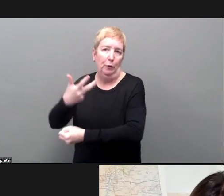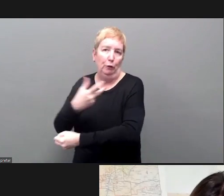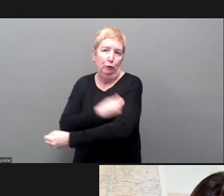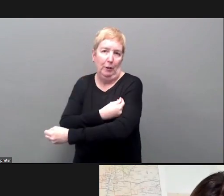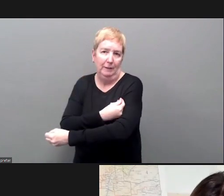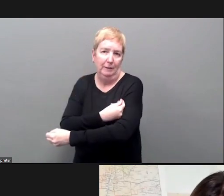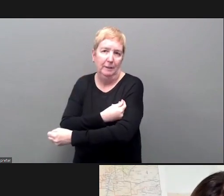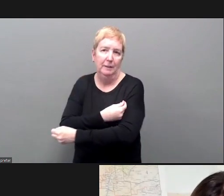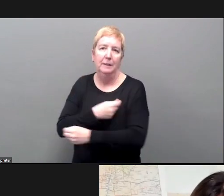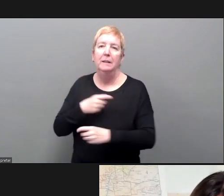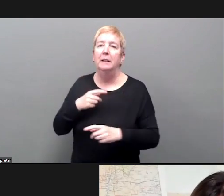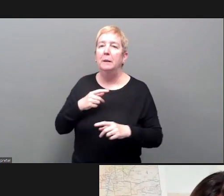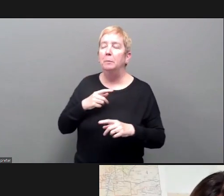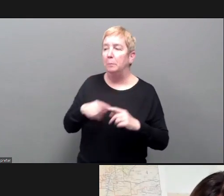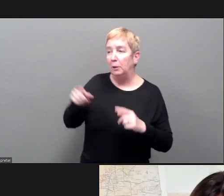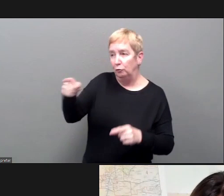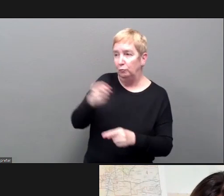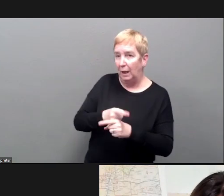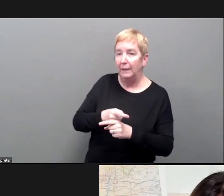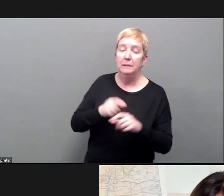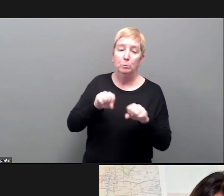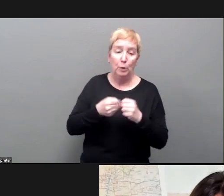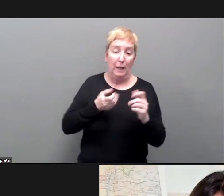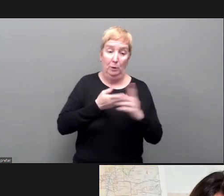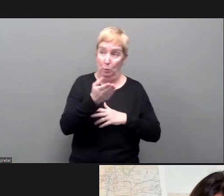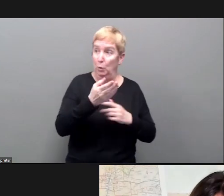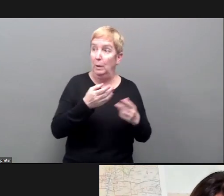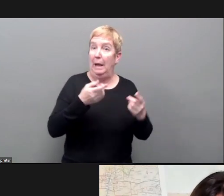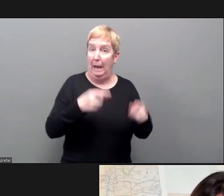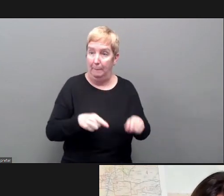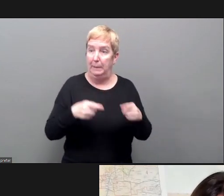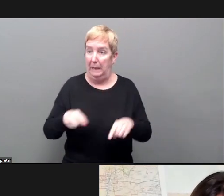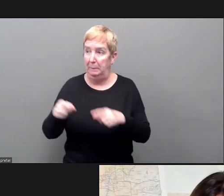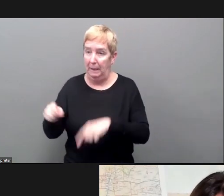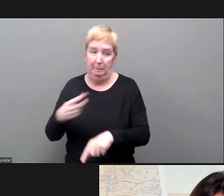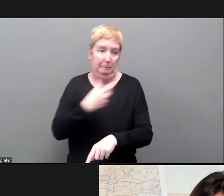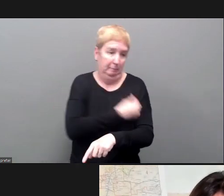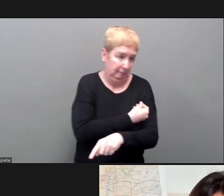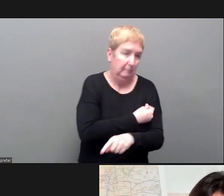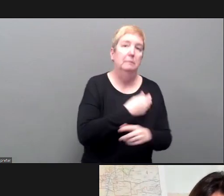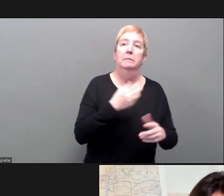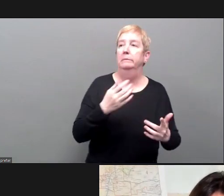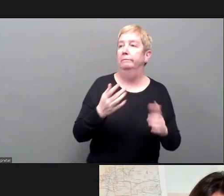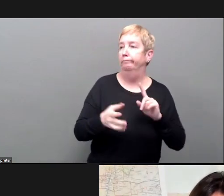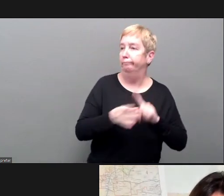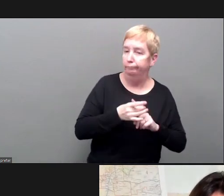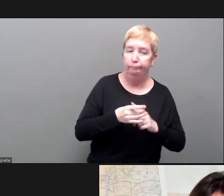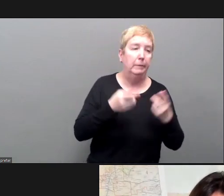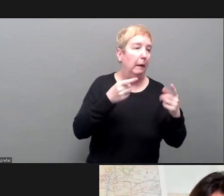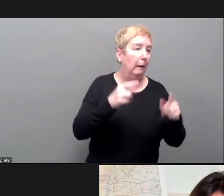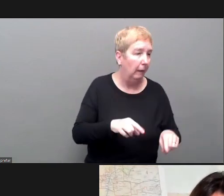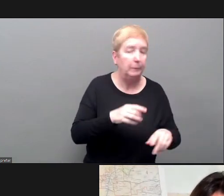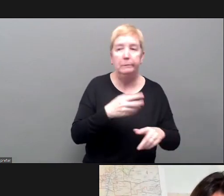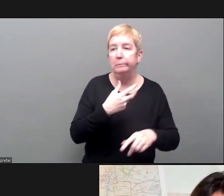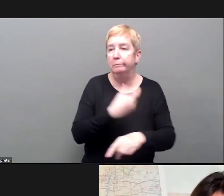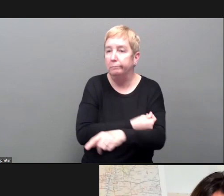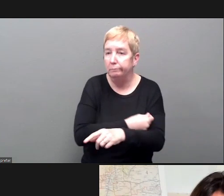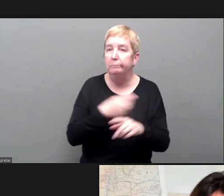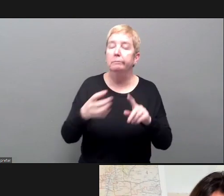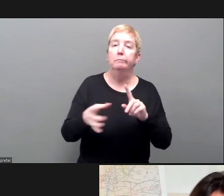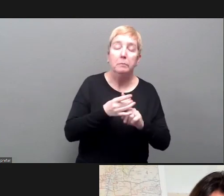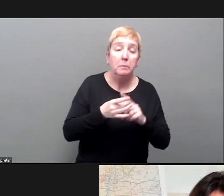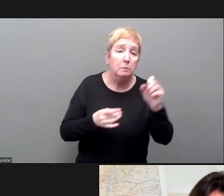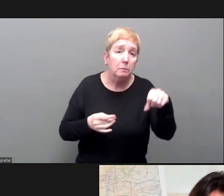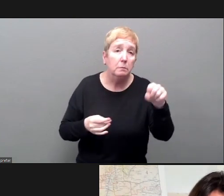the breakthrough cases we're seeing. But I think a good part, and I don't know if, I don't want to belabor these points, but